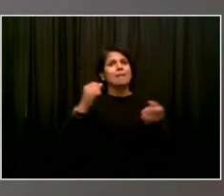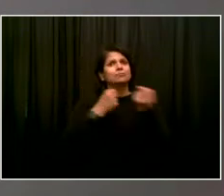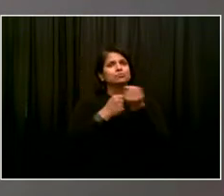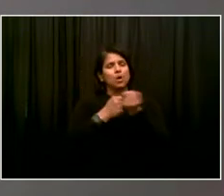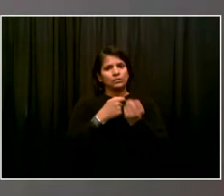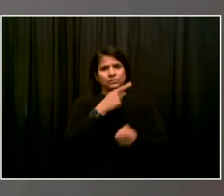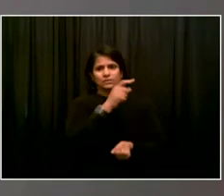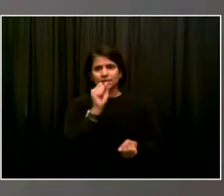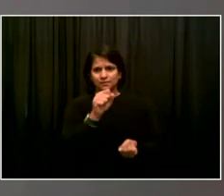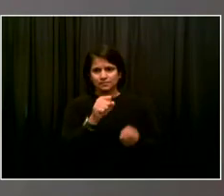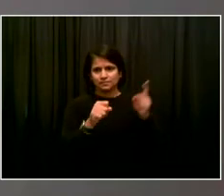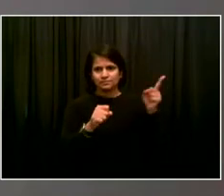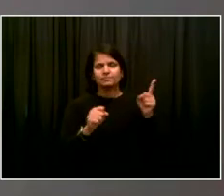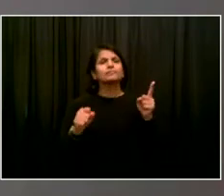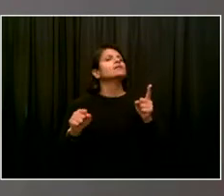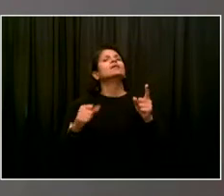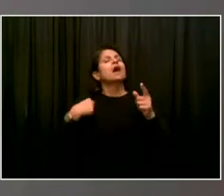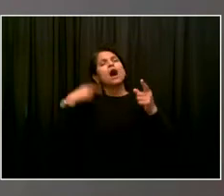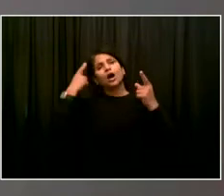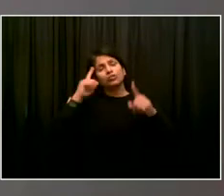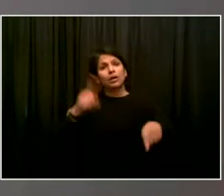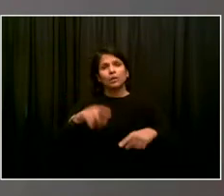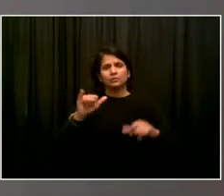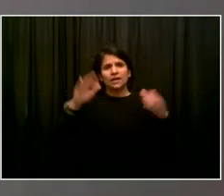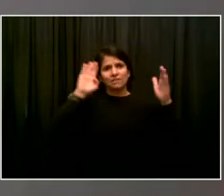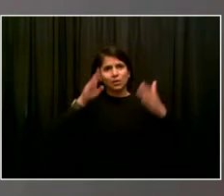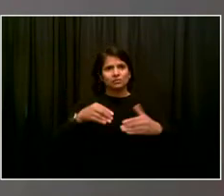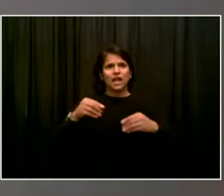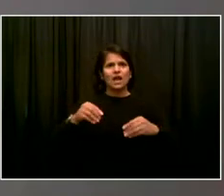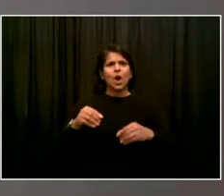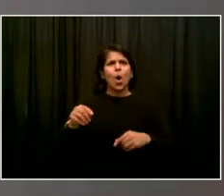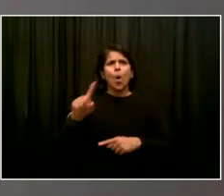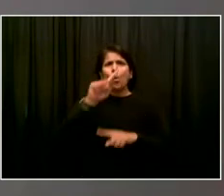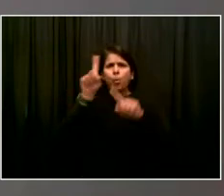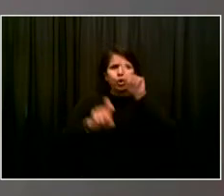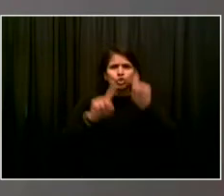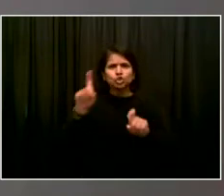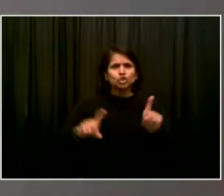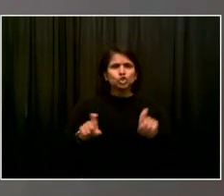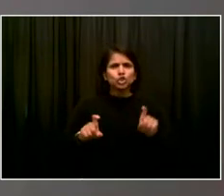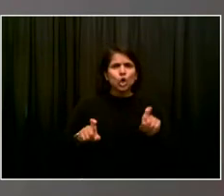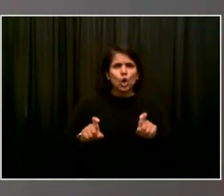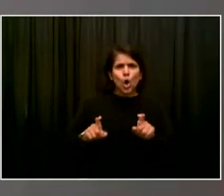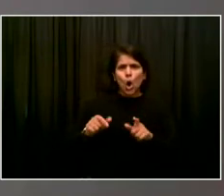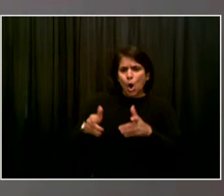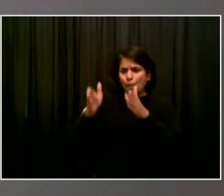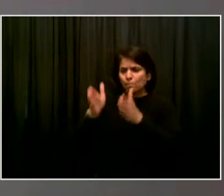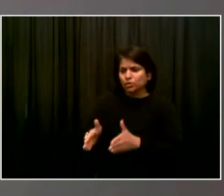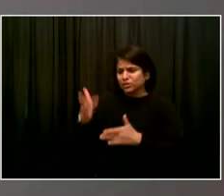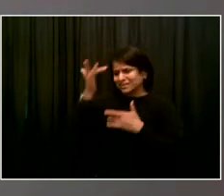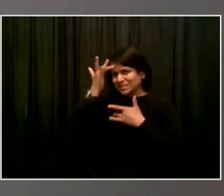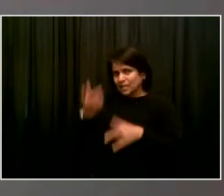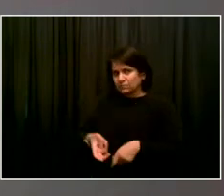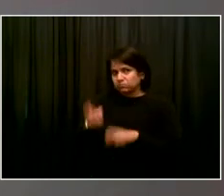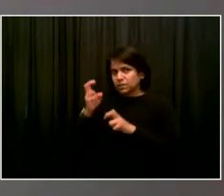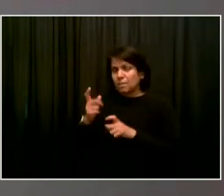when is a person infectious? That's the most important issue in terms of